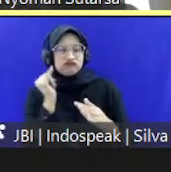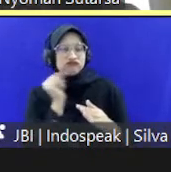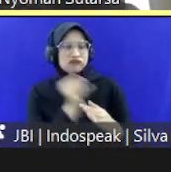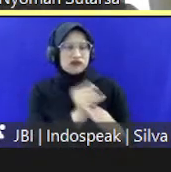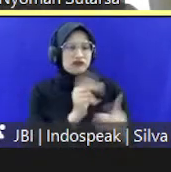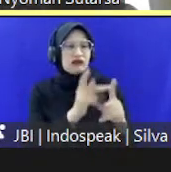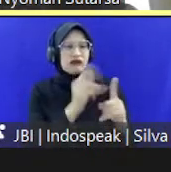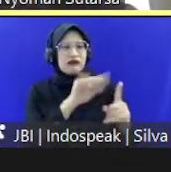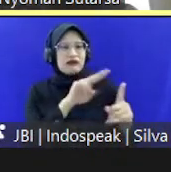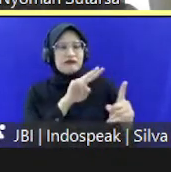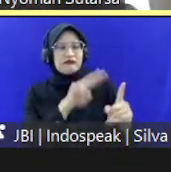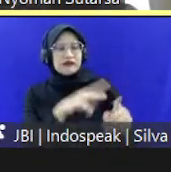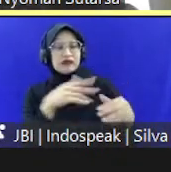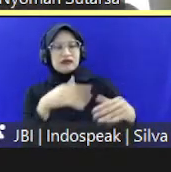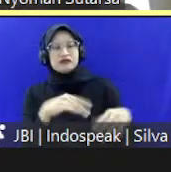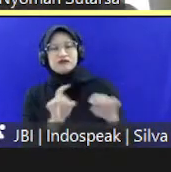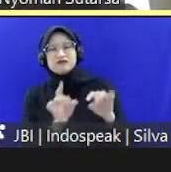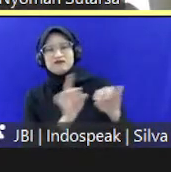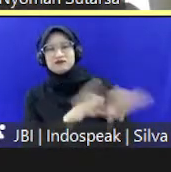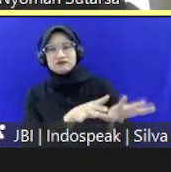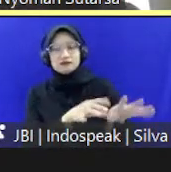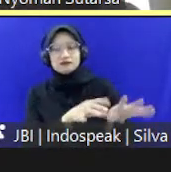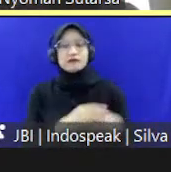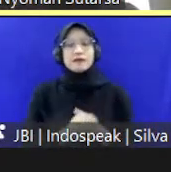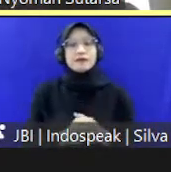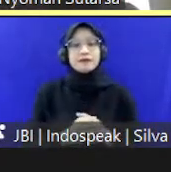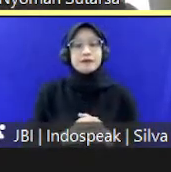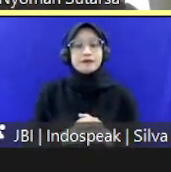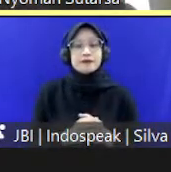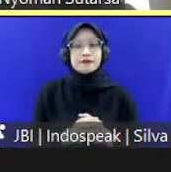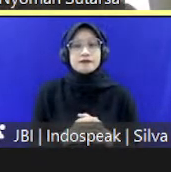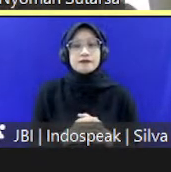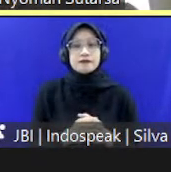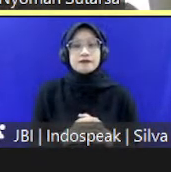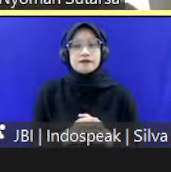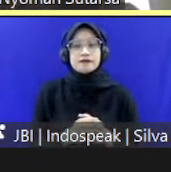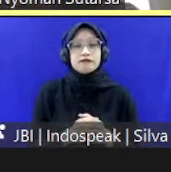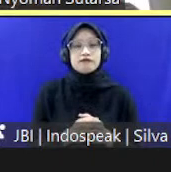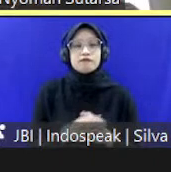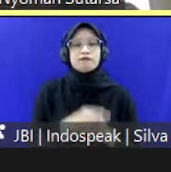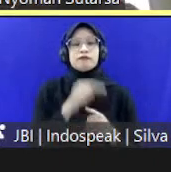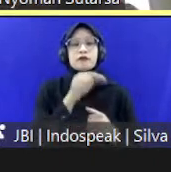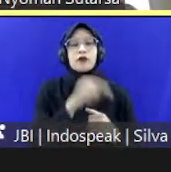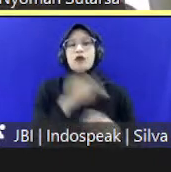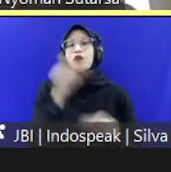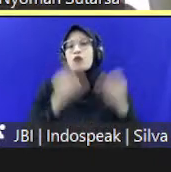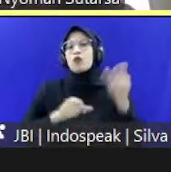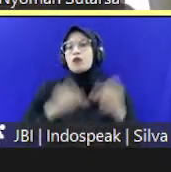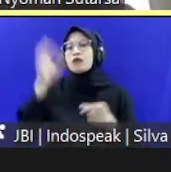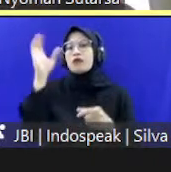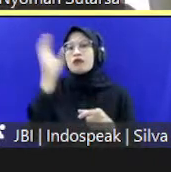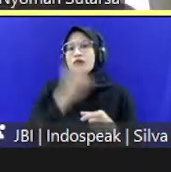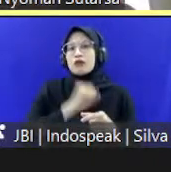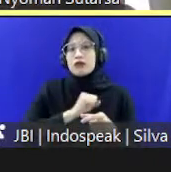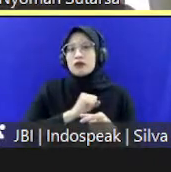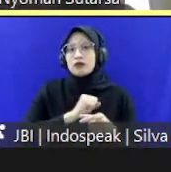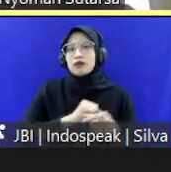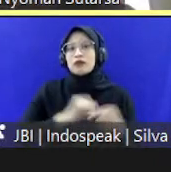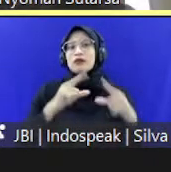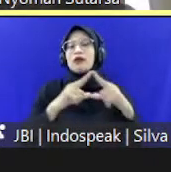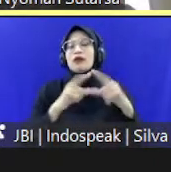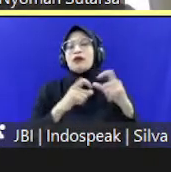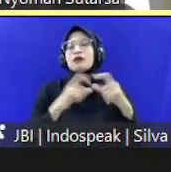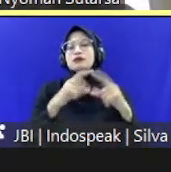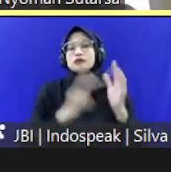contact information directly from Asana. From that day forward, she was no longer entitled to privacy. She